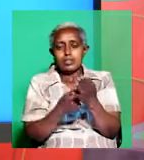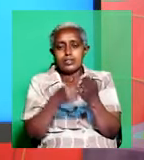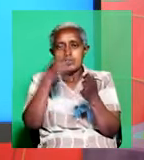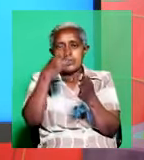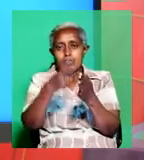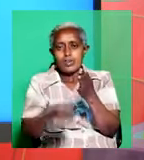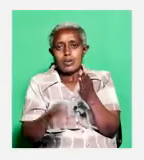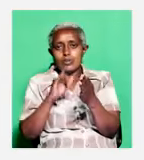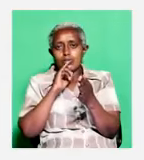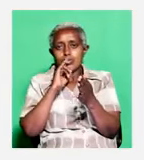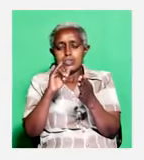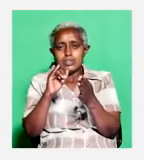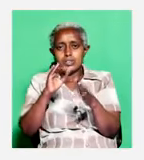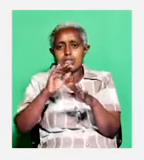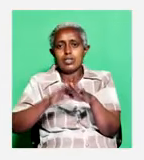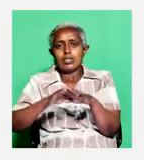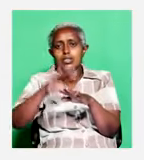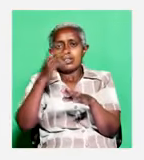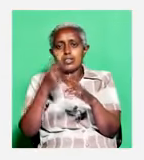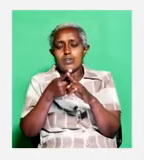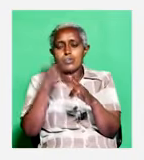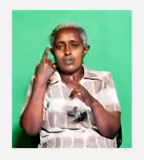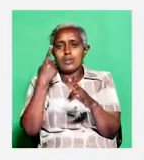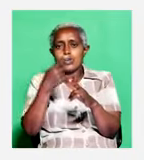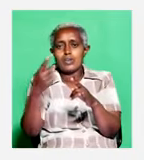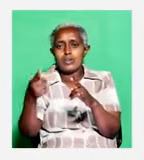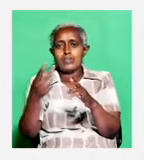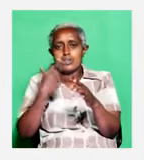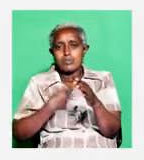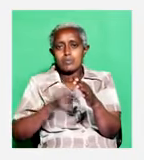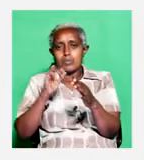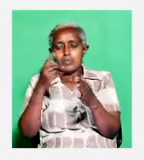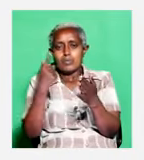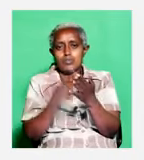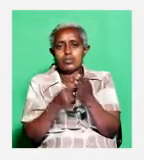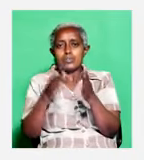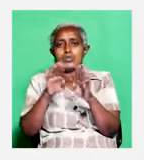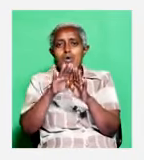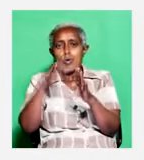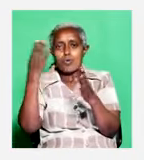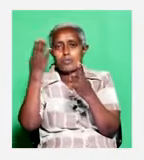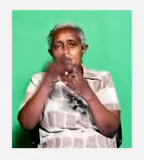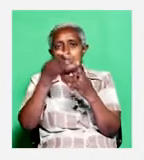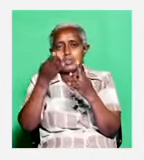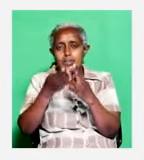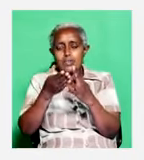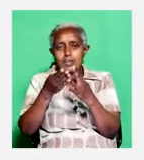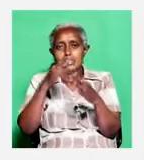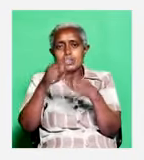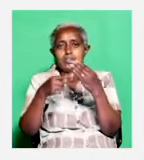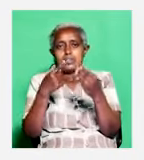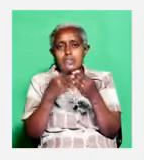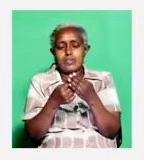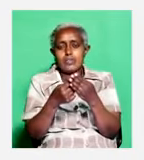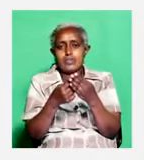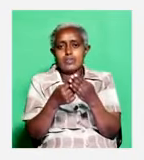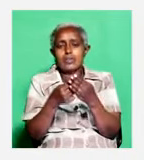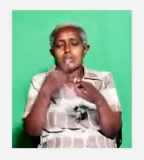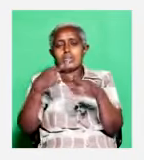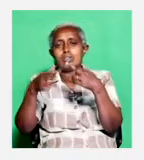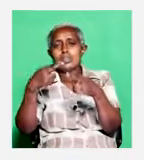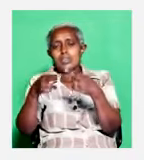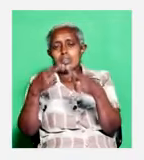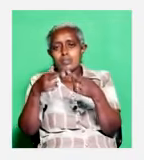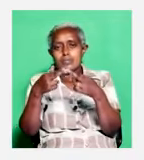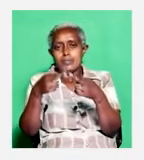value is greater for every member of this open interval. Therefore, this point is